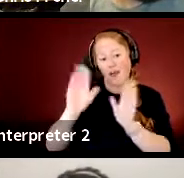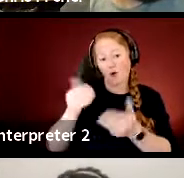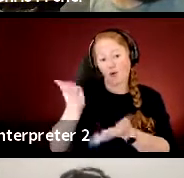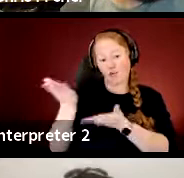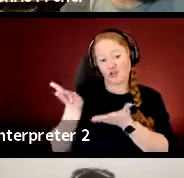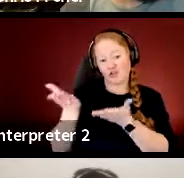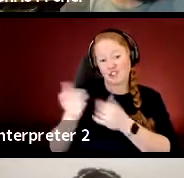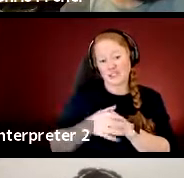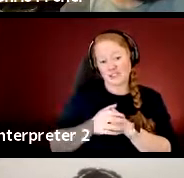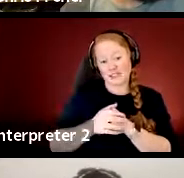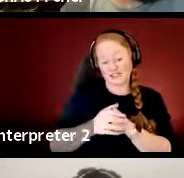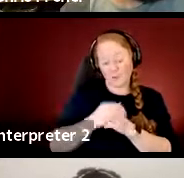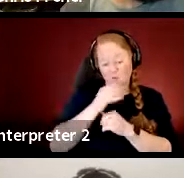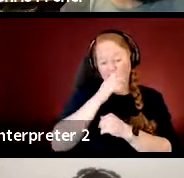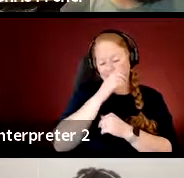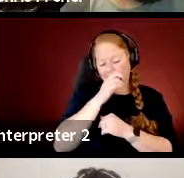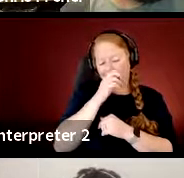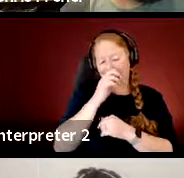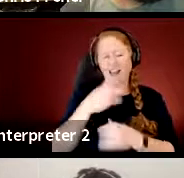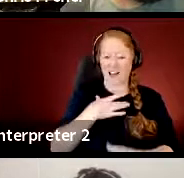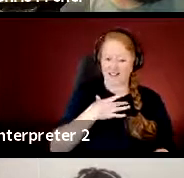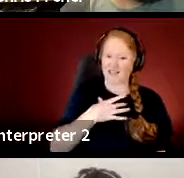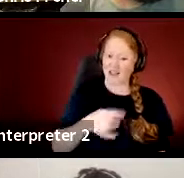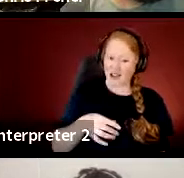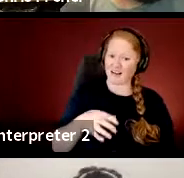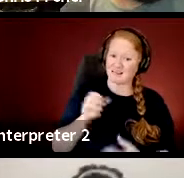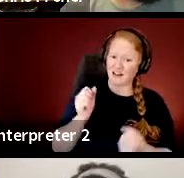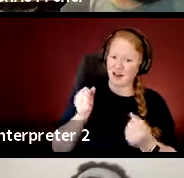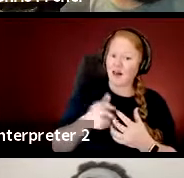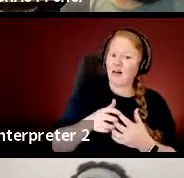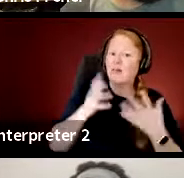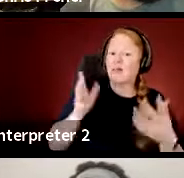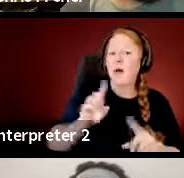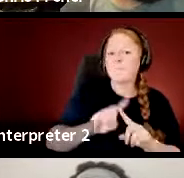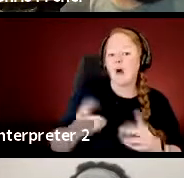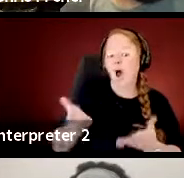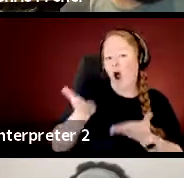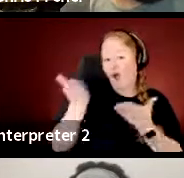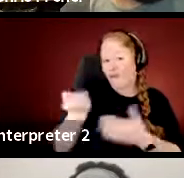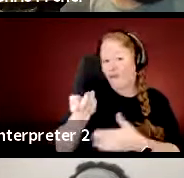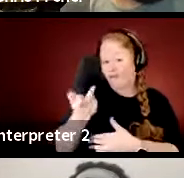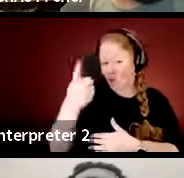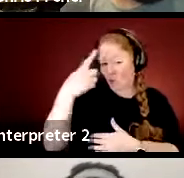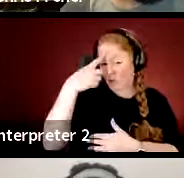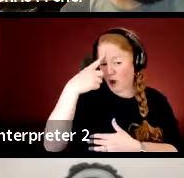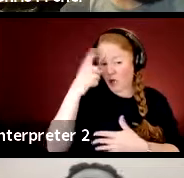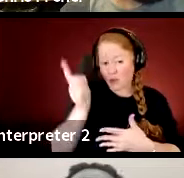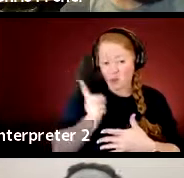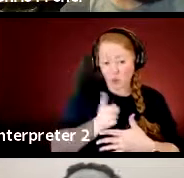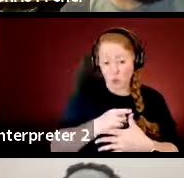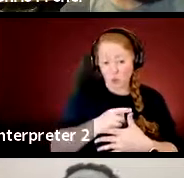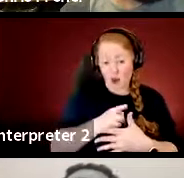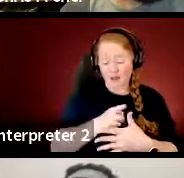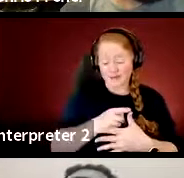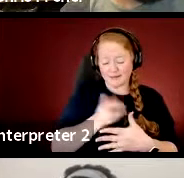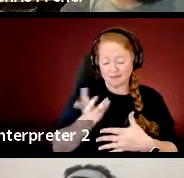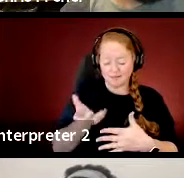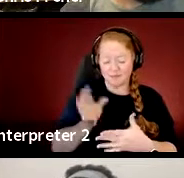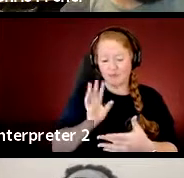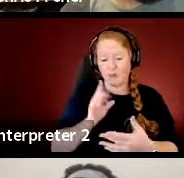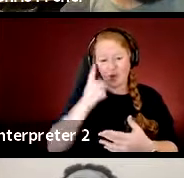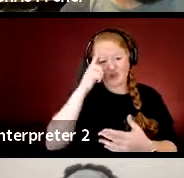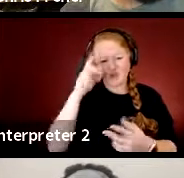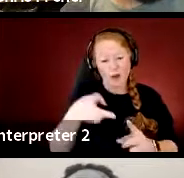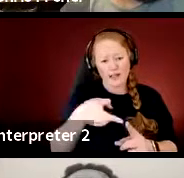I really liked it a lot, but I wanted to offer a couple thoughts. One is there's regarding the intake